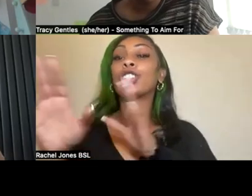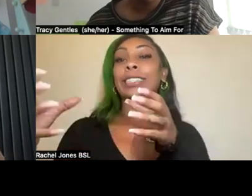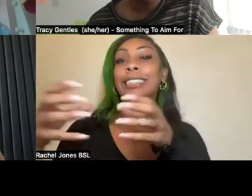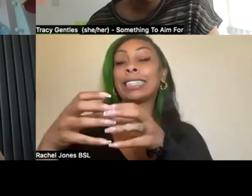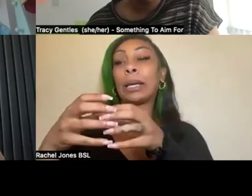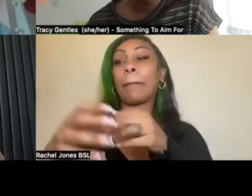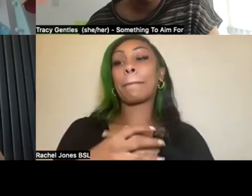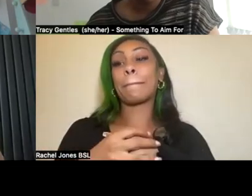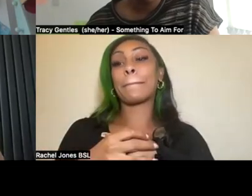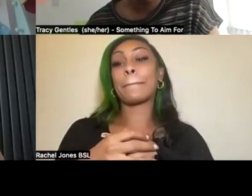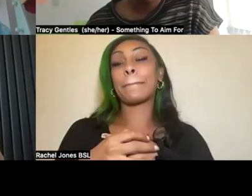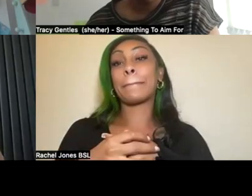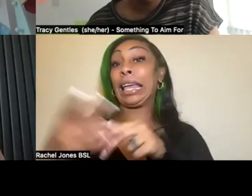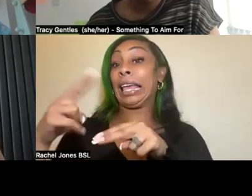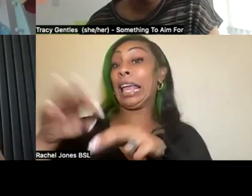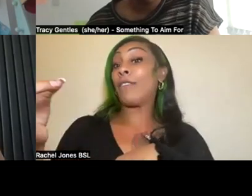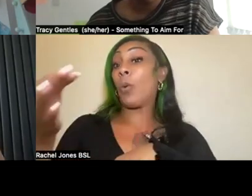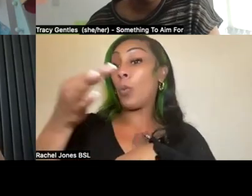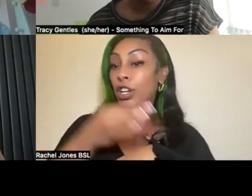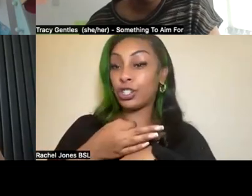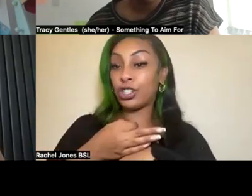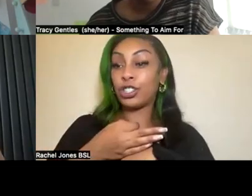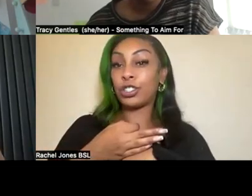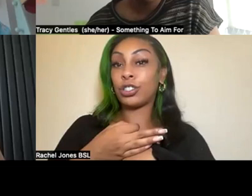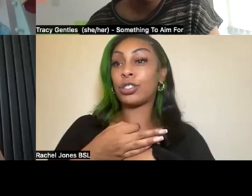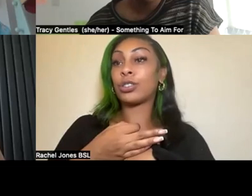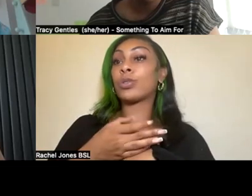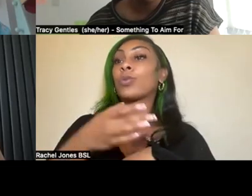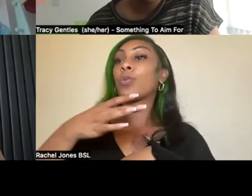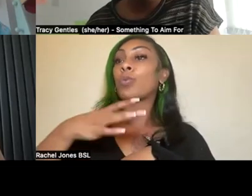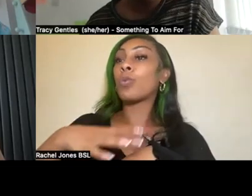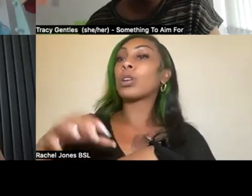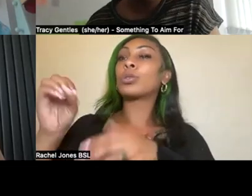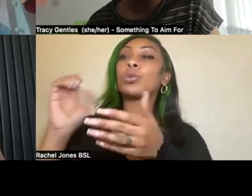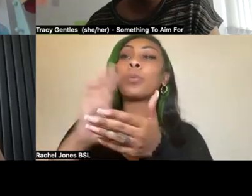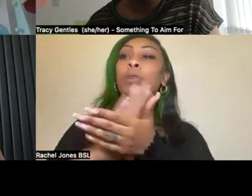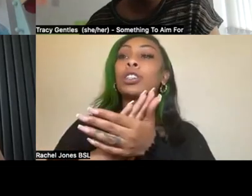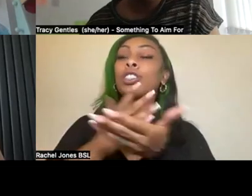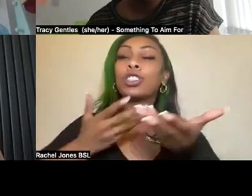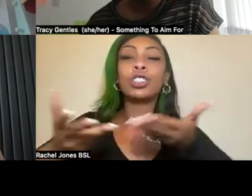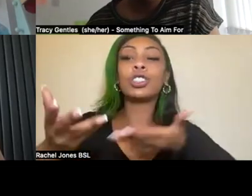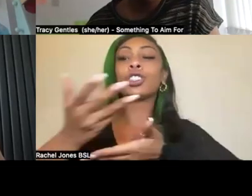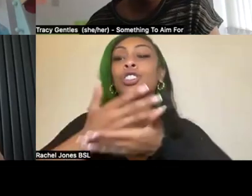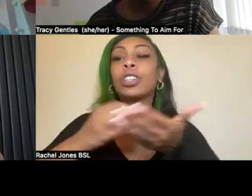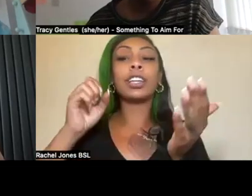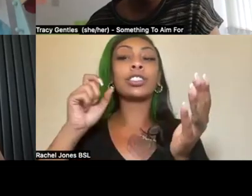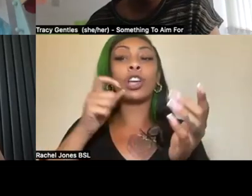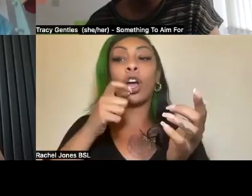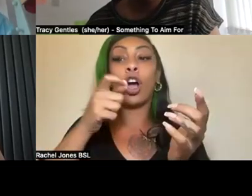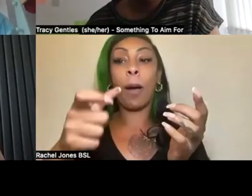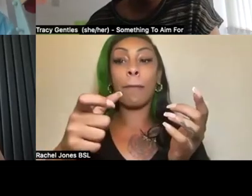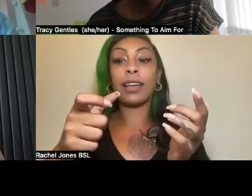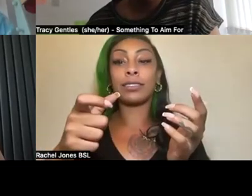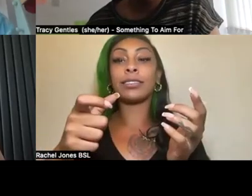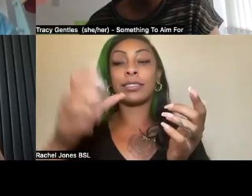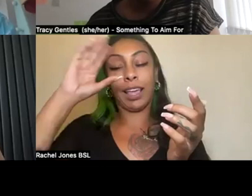you have questions in the meantime, or want to pop a chat, a comment in the chat, then please do that, or let us know